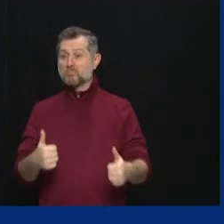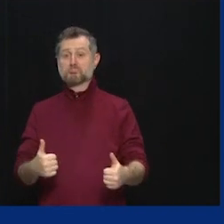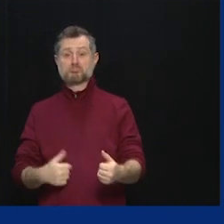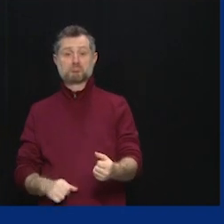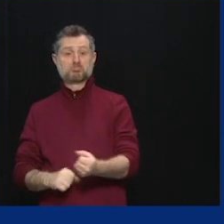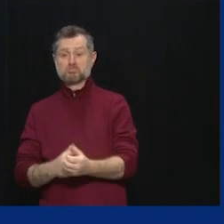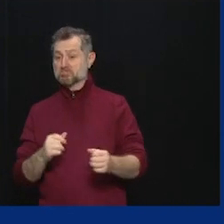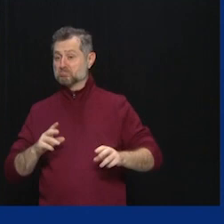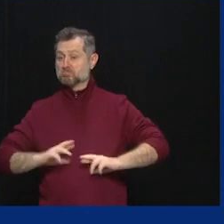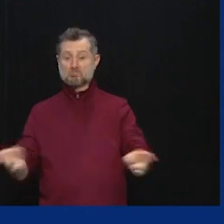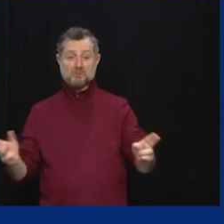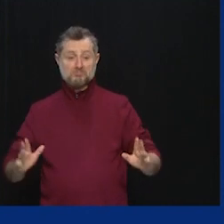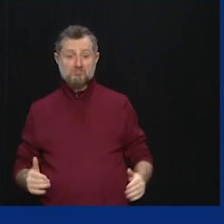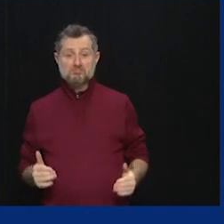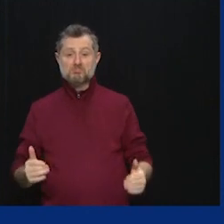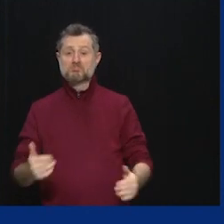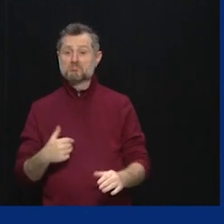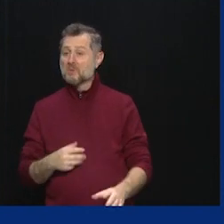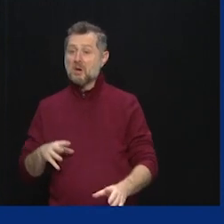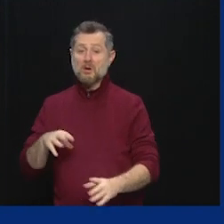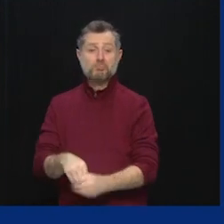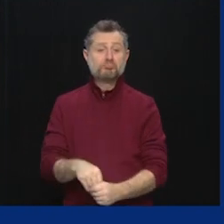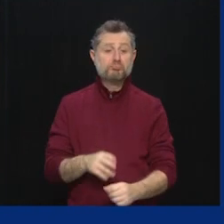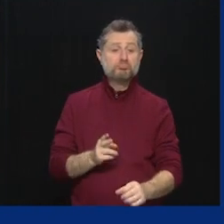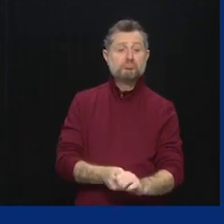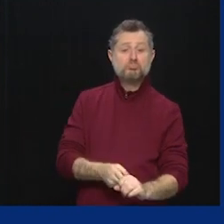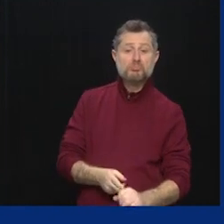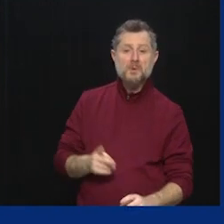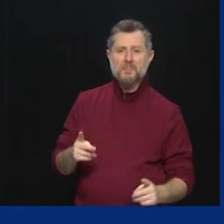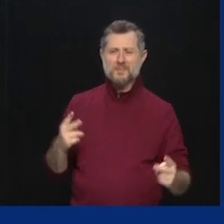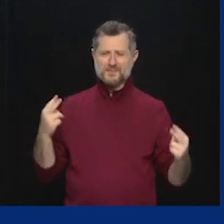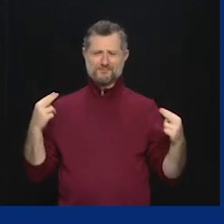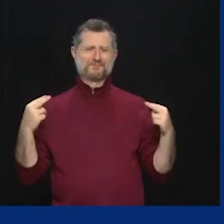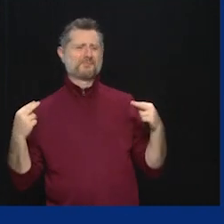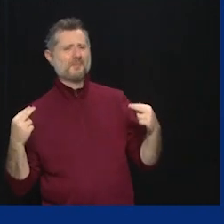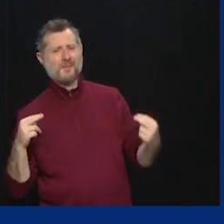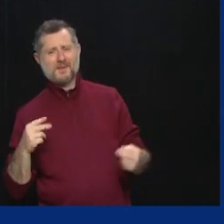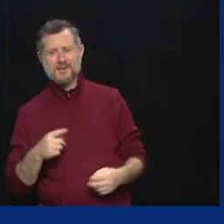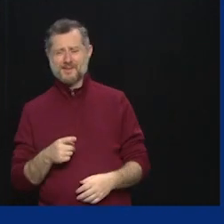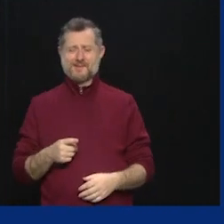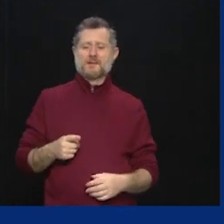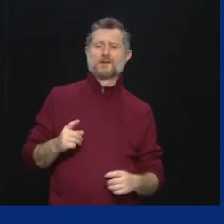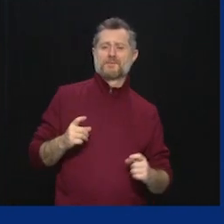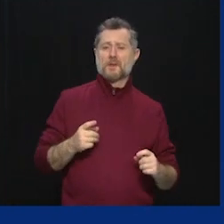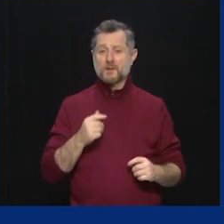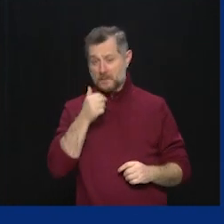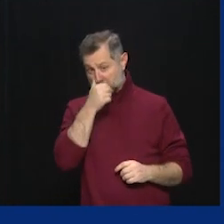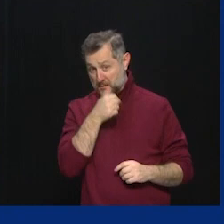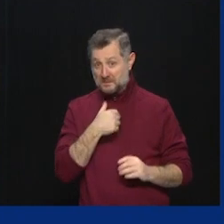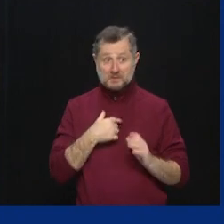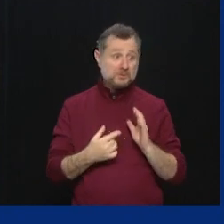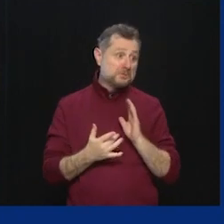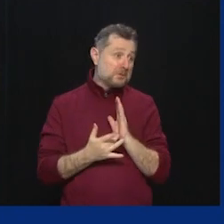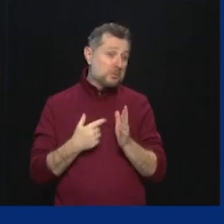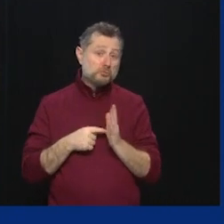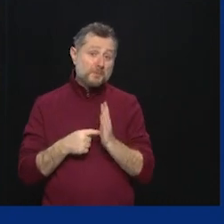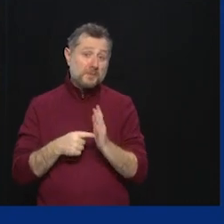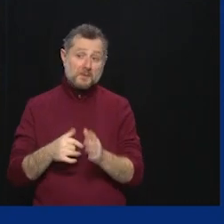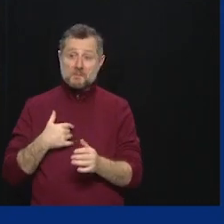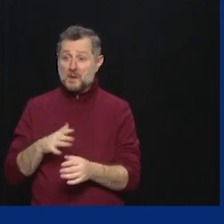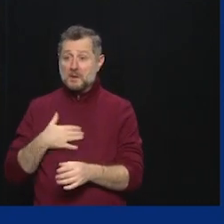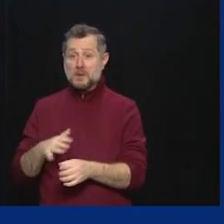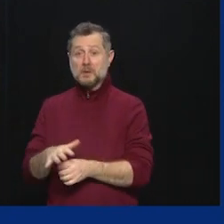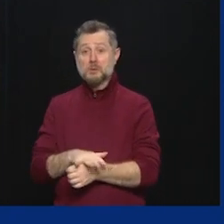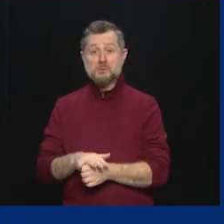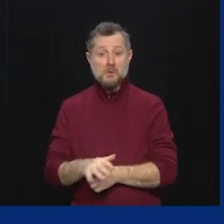why I was all in, because I was technically representing part of the area, but I've been happy to talk with Naira about the need